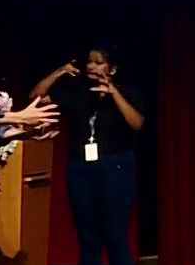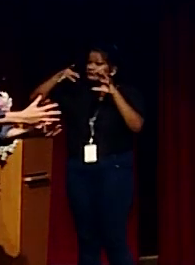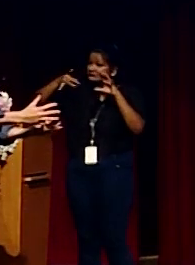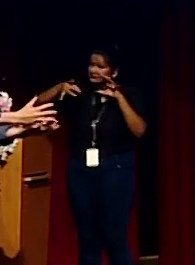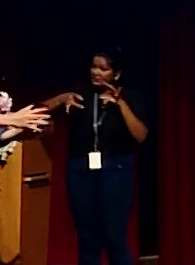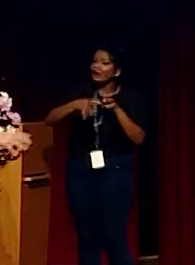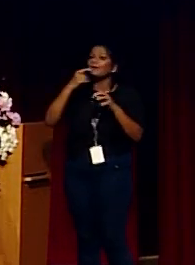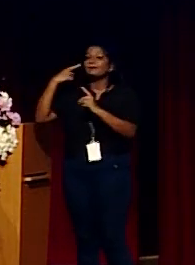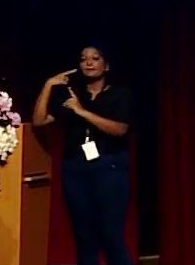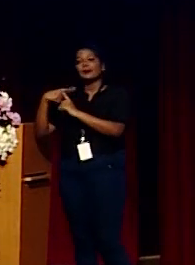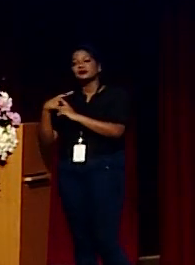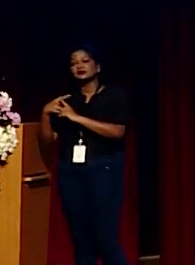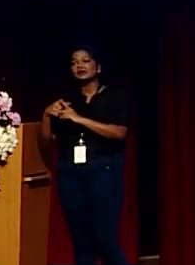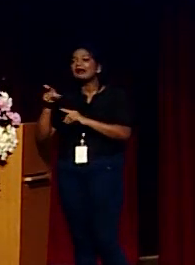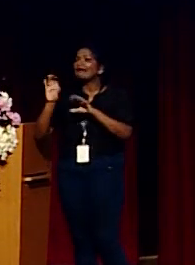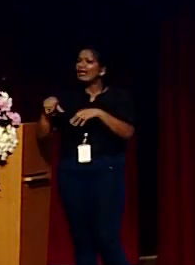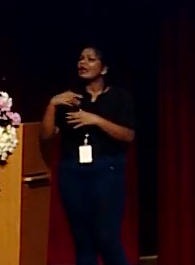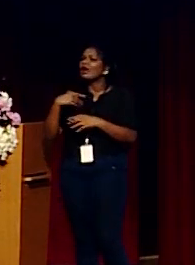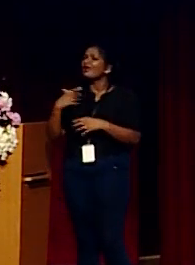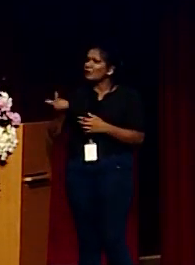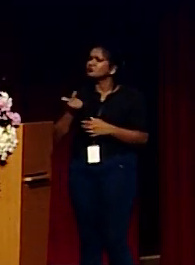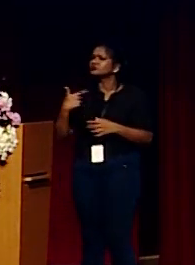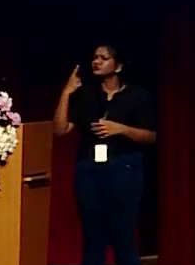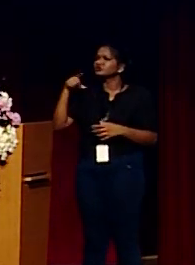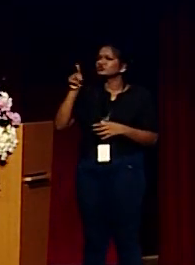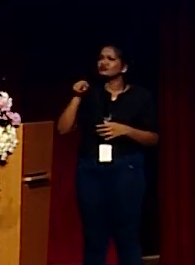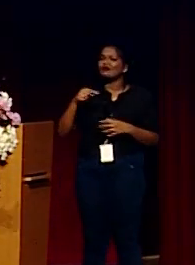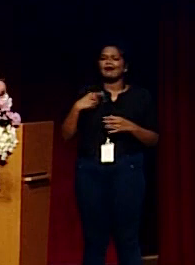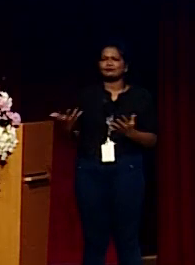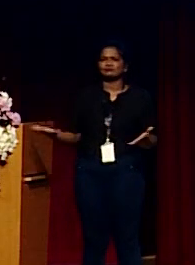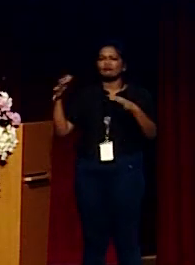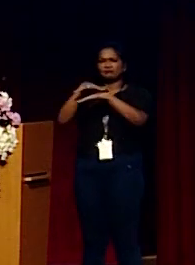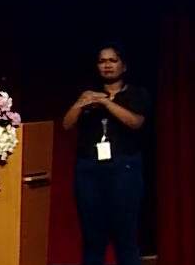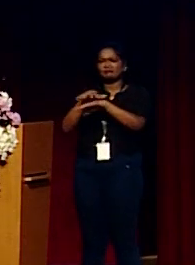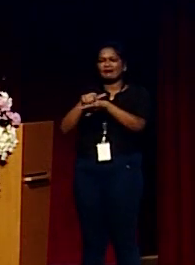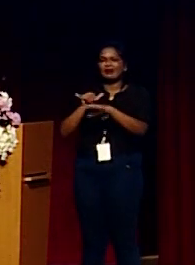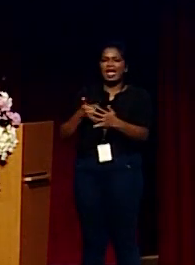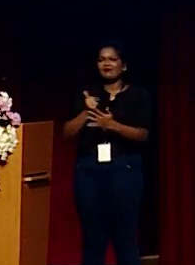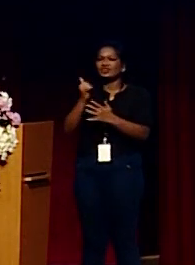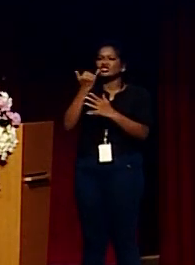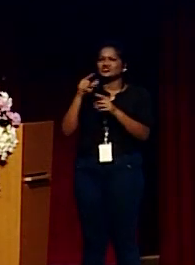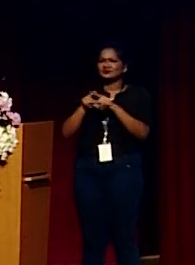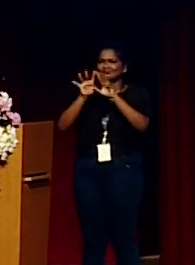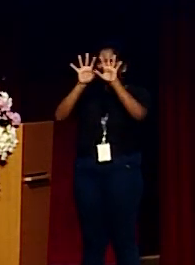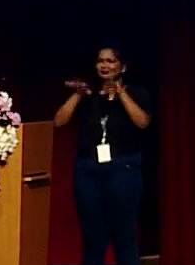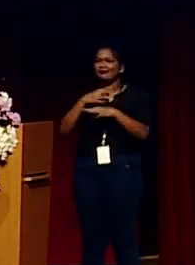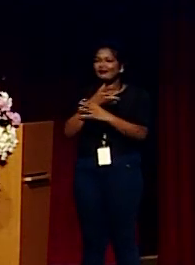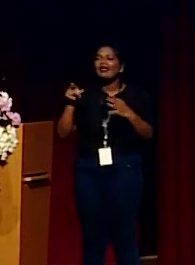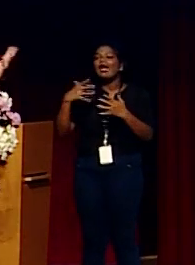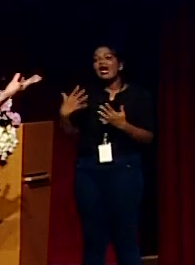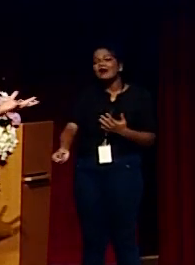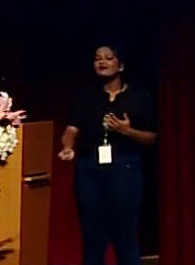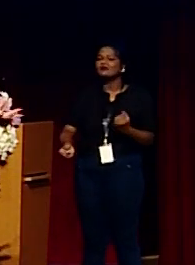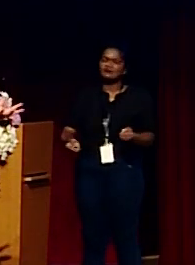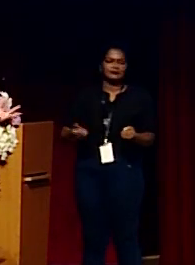chemically, and then we use this in order to put together a navigation model plus all the speech, and all of